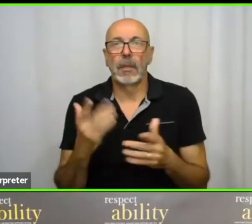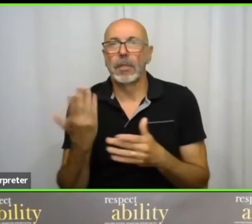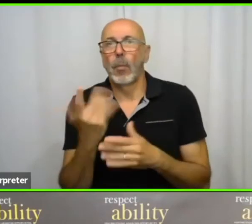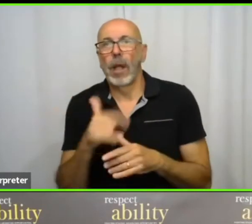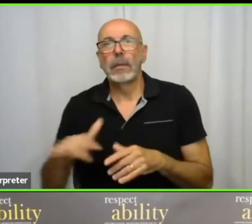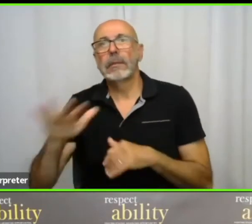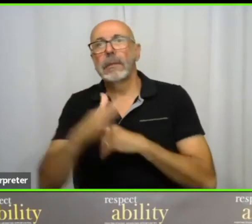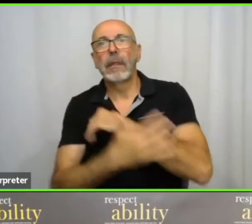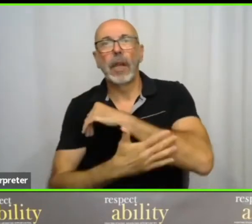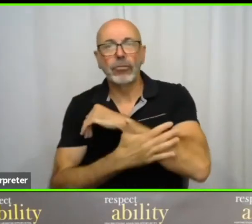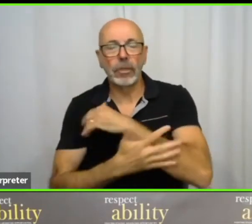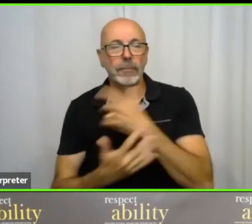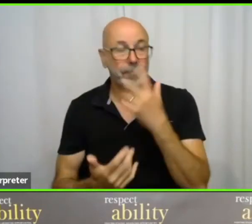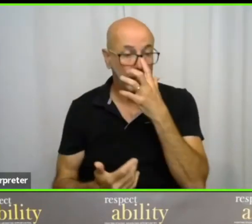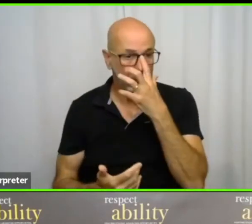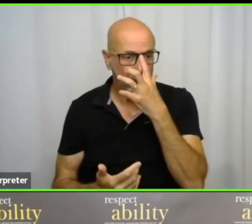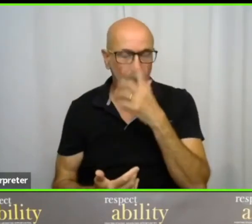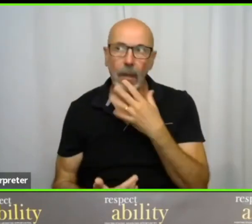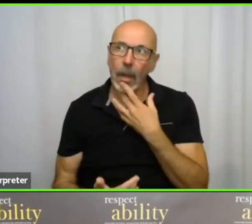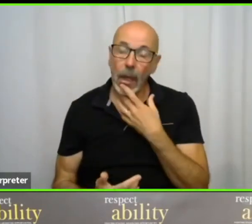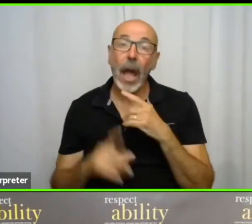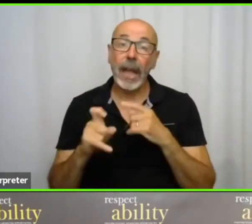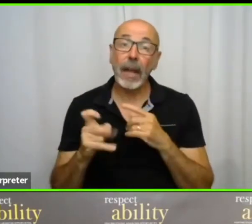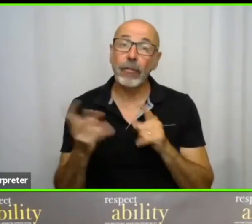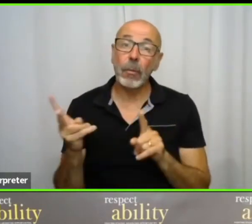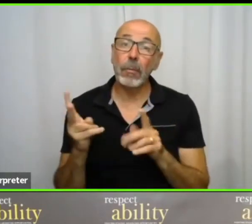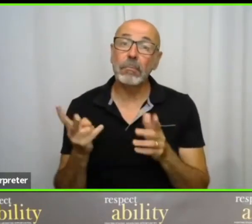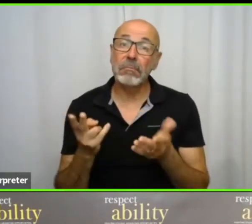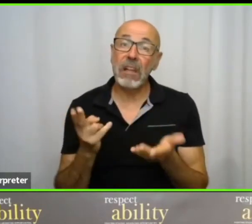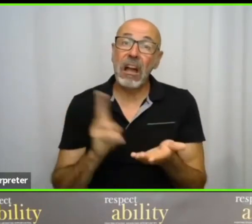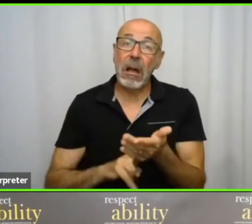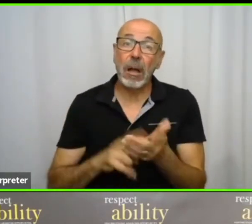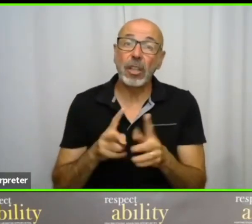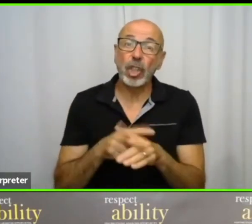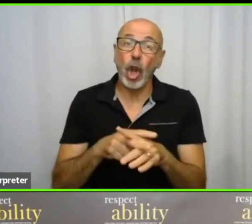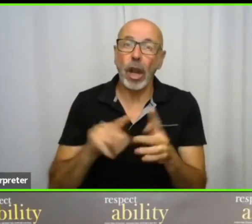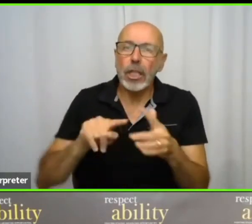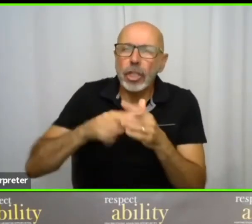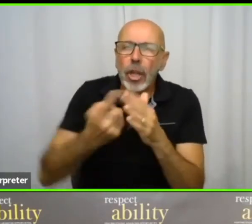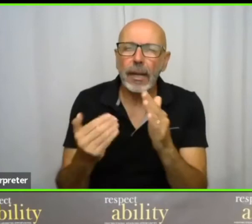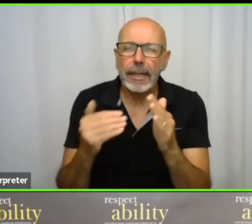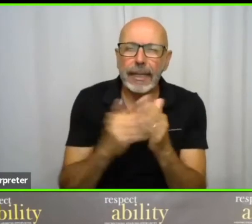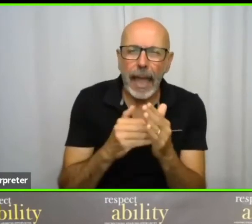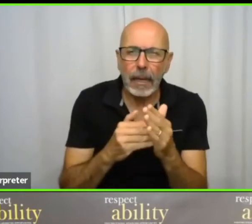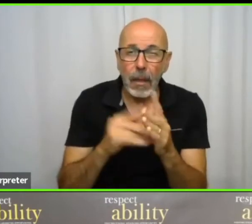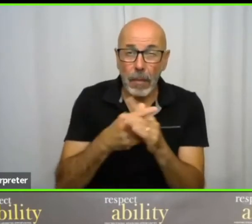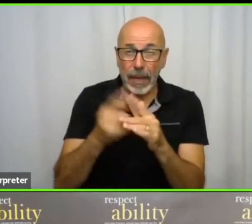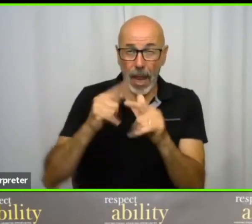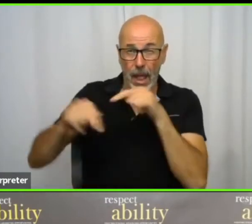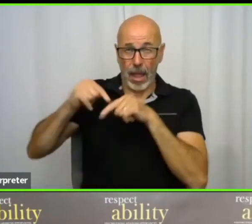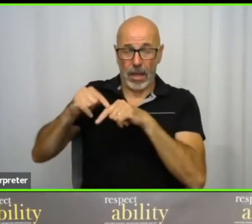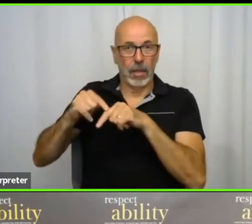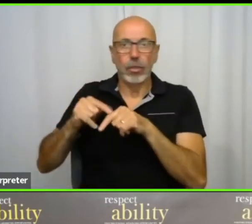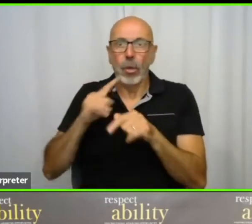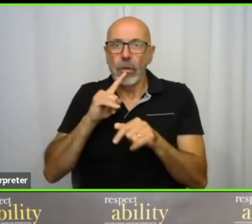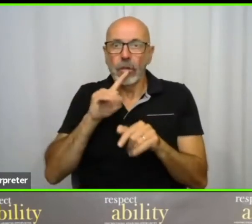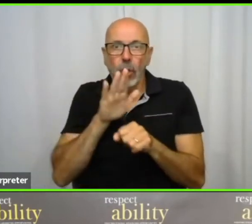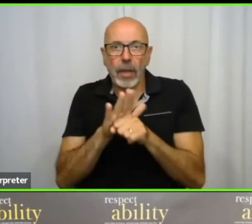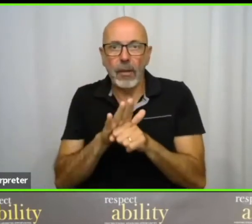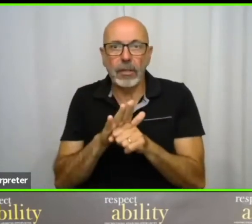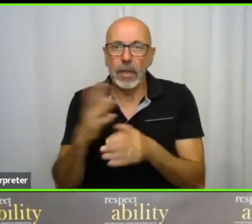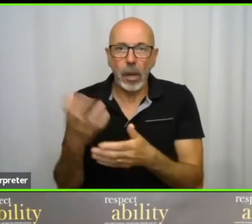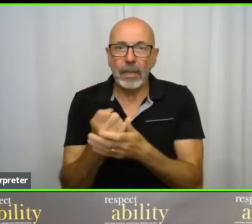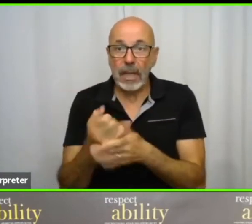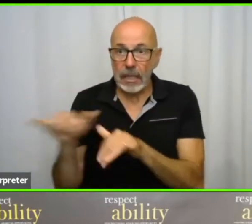in the country, I would have to reapply for Medicaid from scratch. And there's no guarantee that I can get the different services that I'm currently